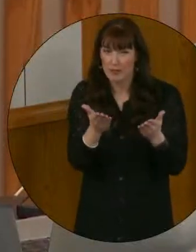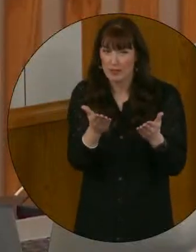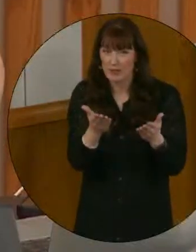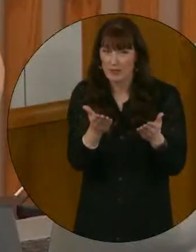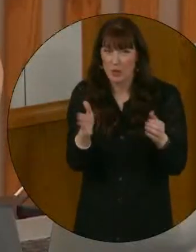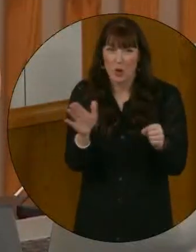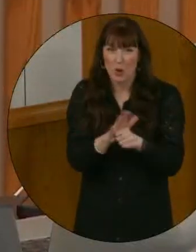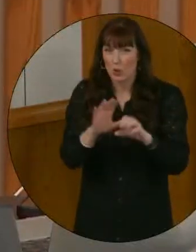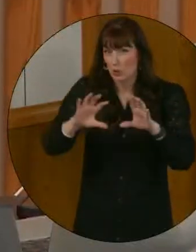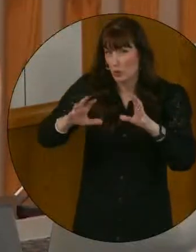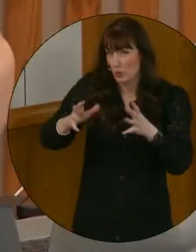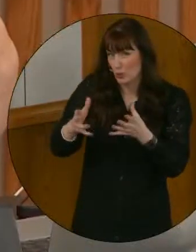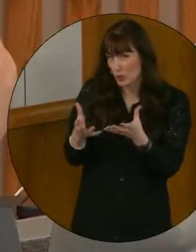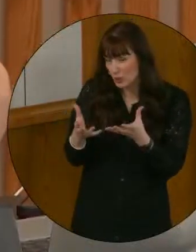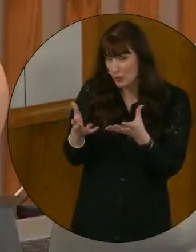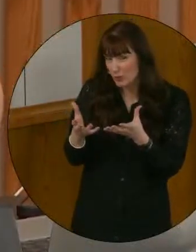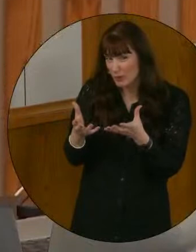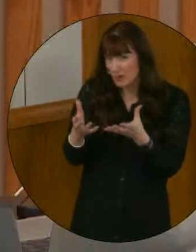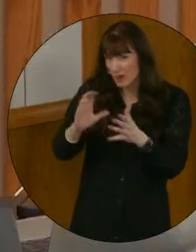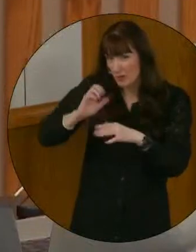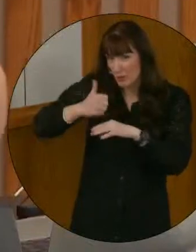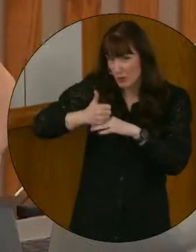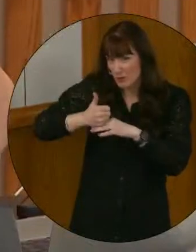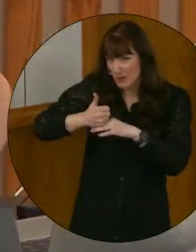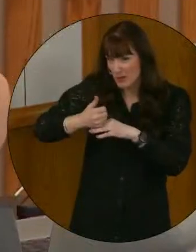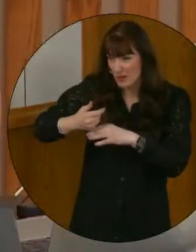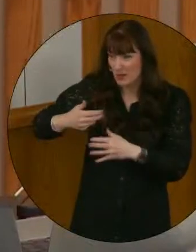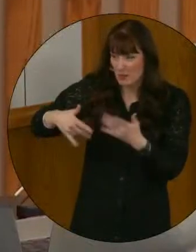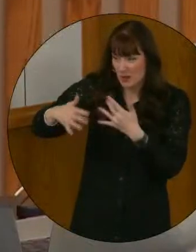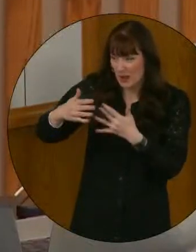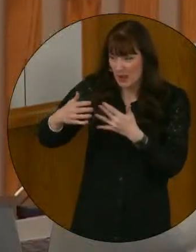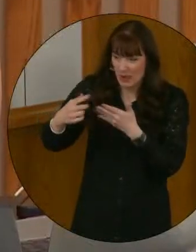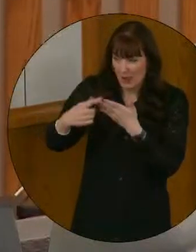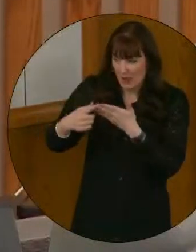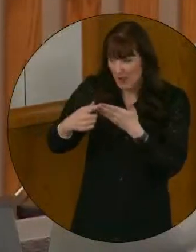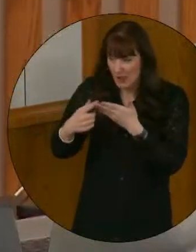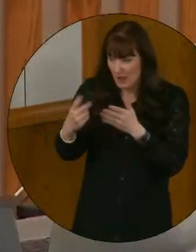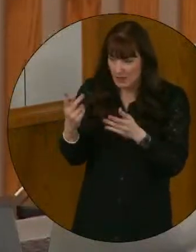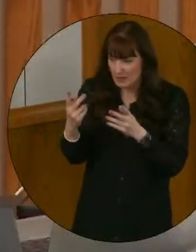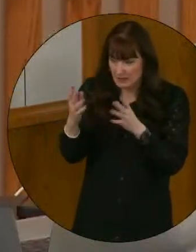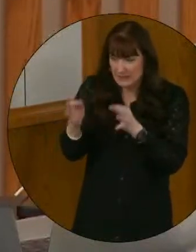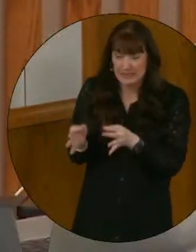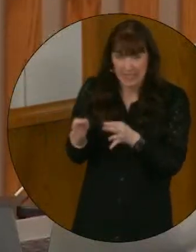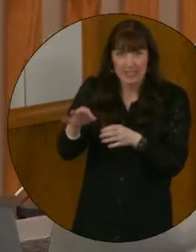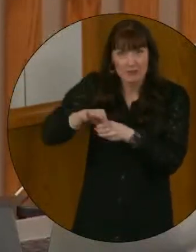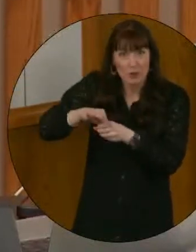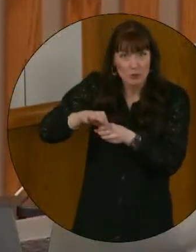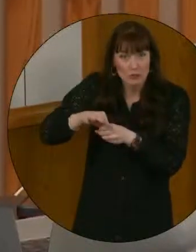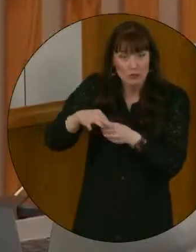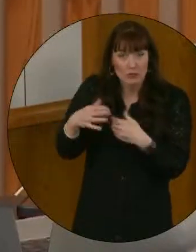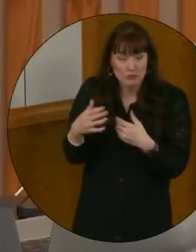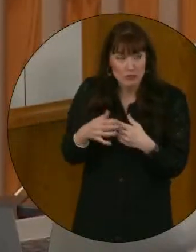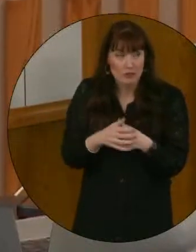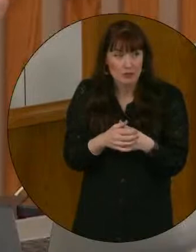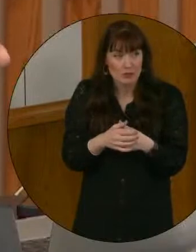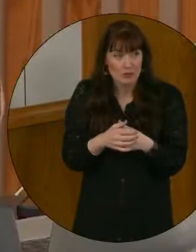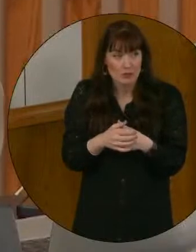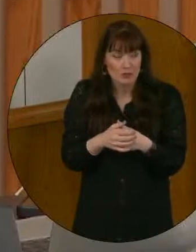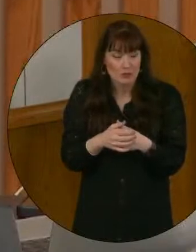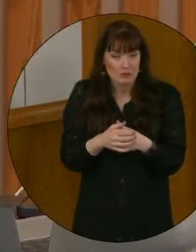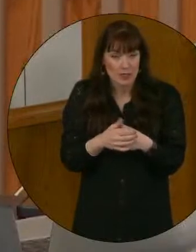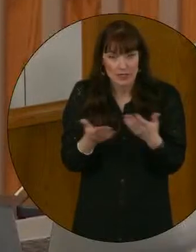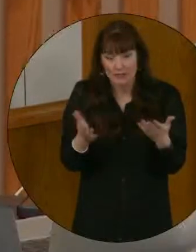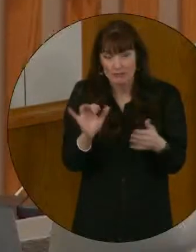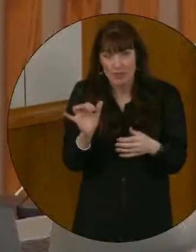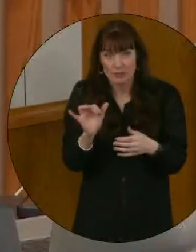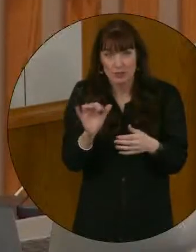whole group appointments that we have to come before the board so that we vote on, right? And I guess to some degree